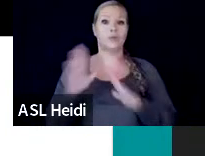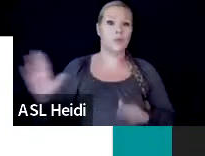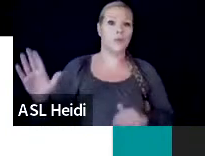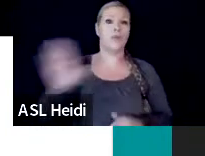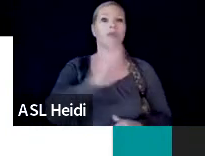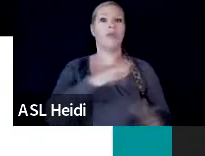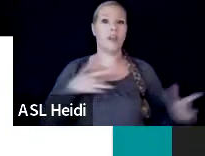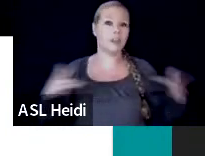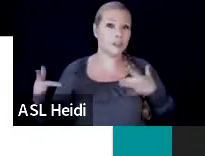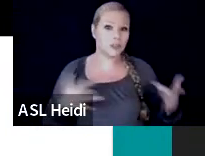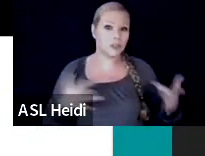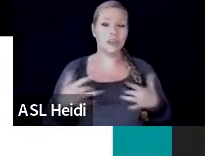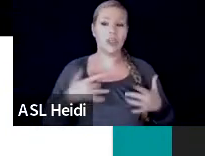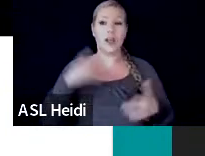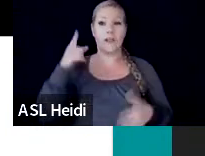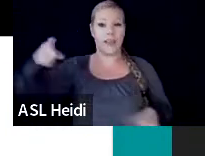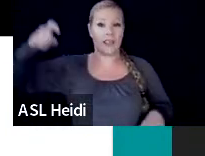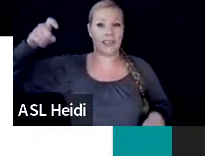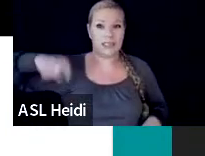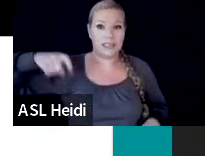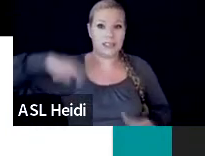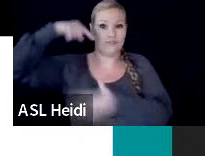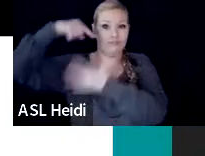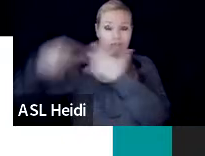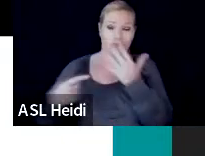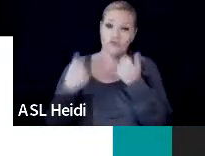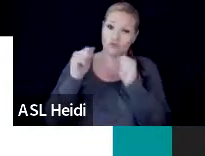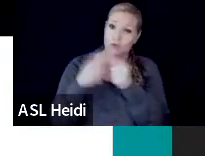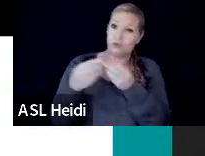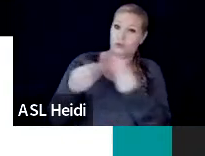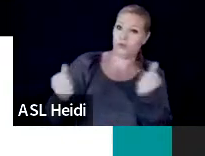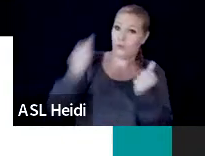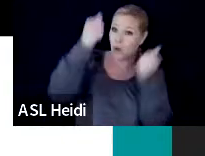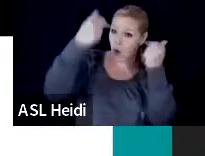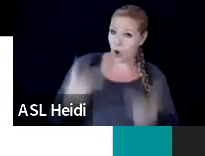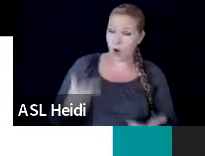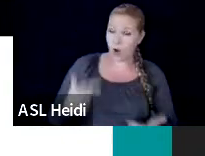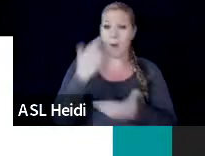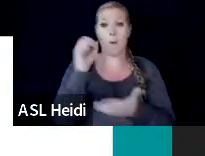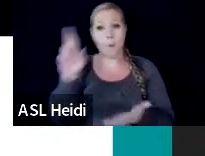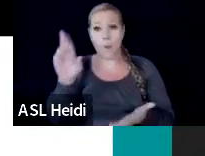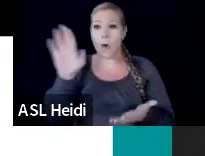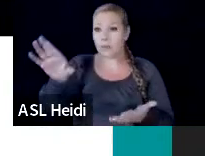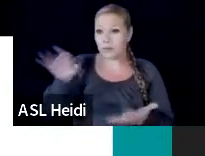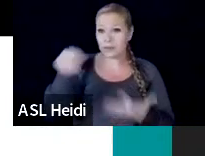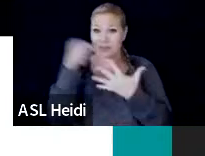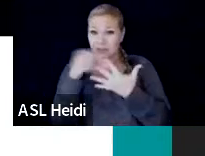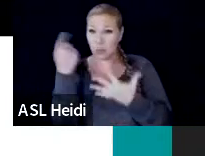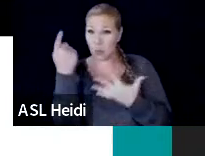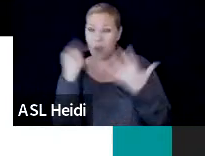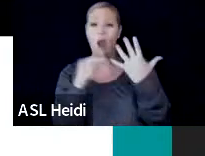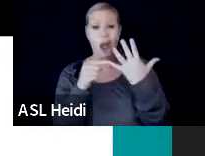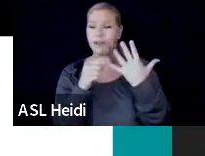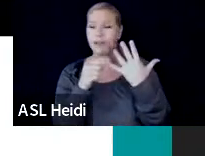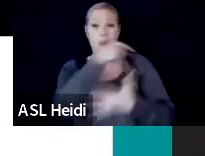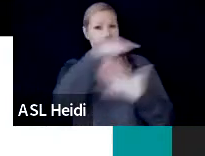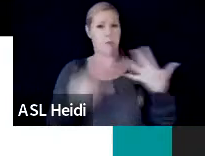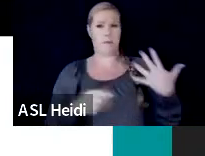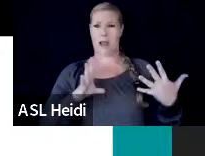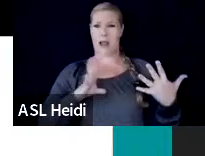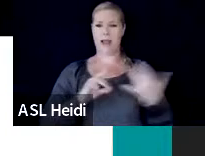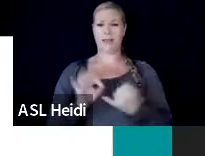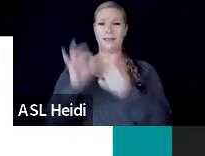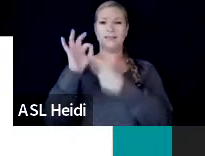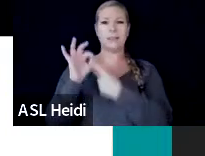not all of them. And then these other ones that do need some additional work, we may say that the program has outlined